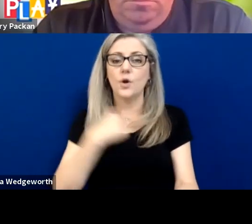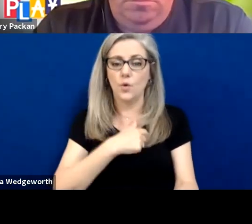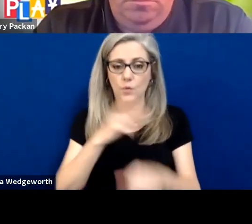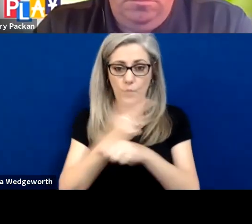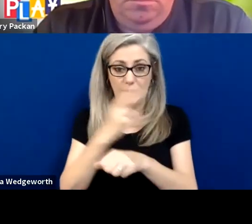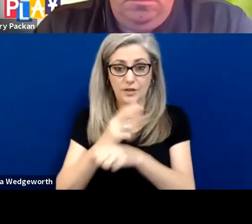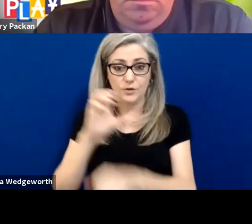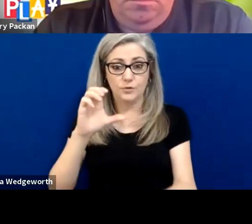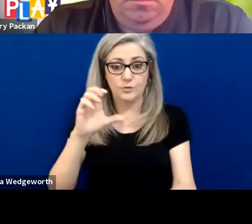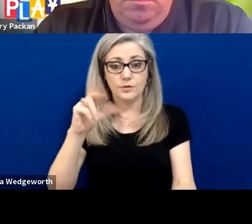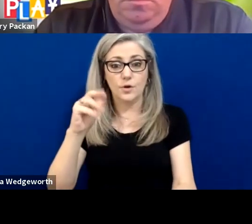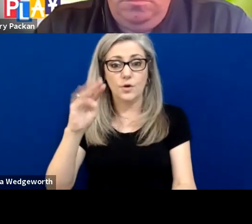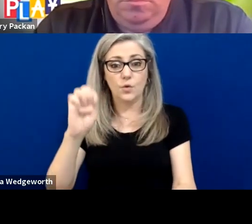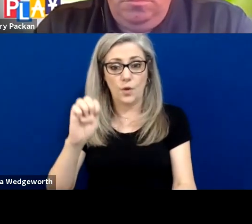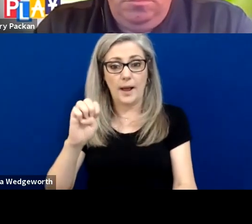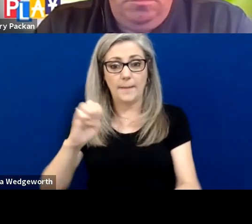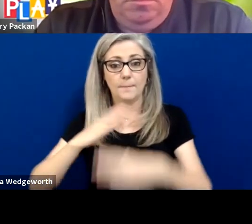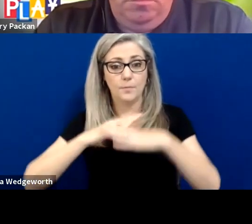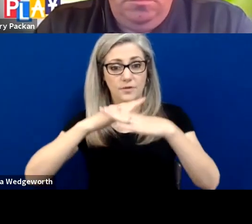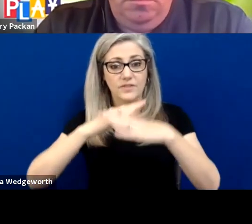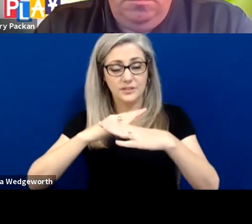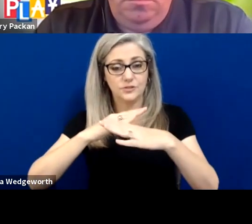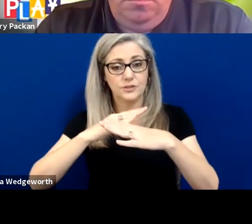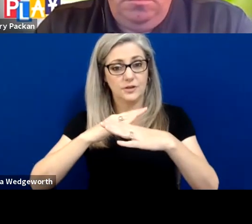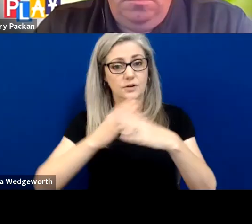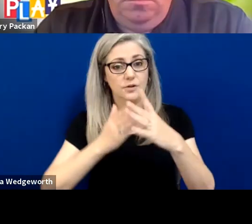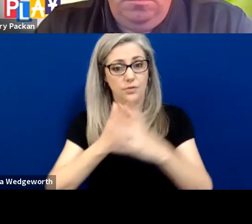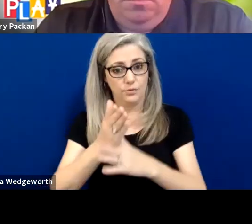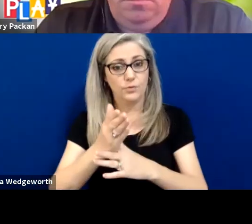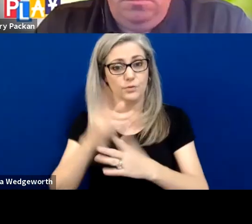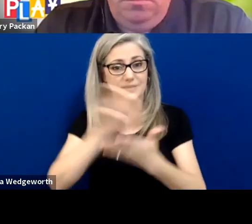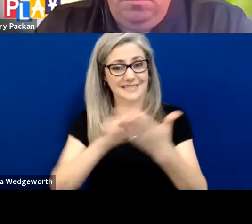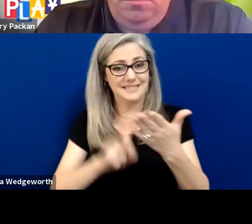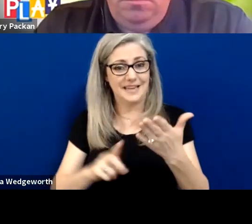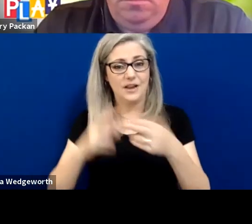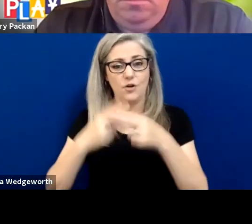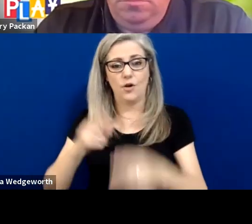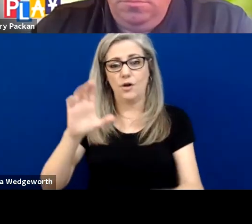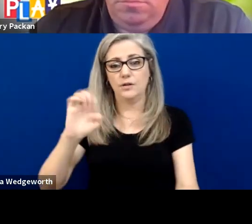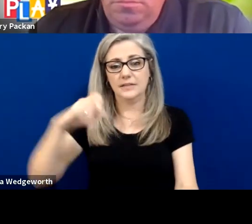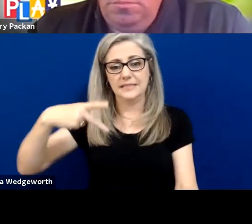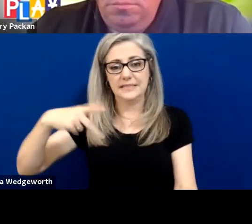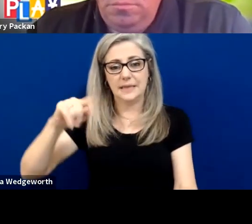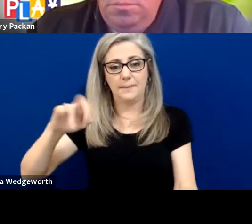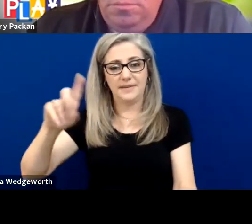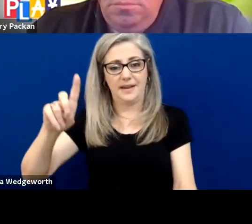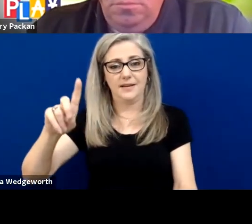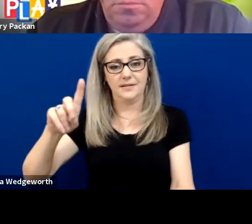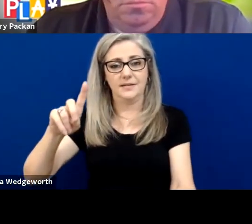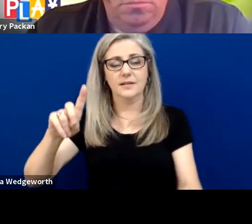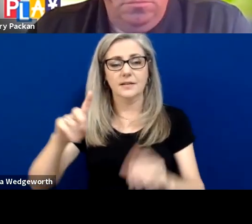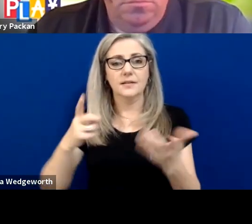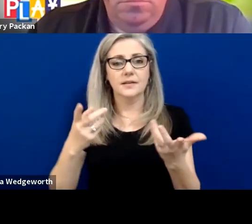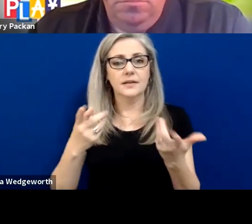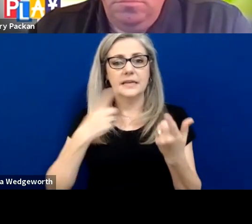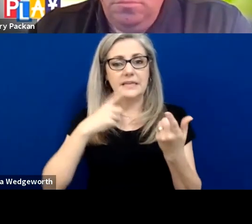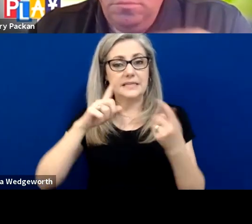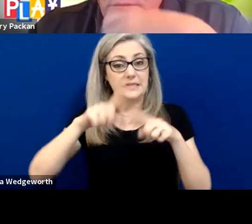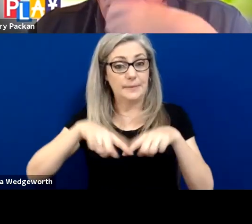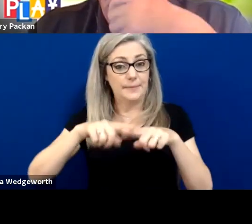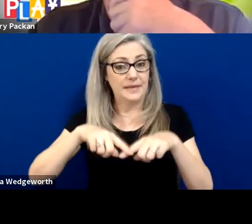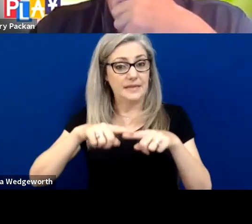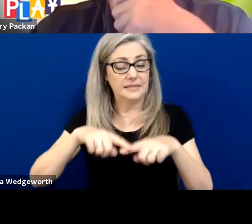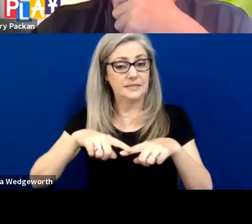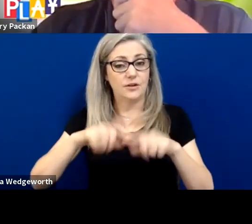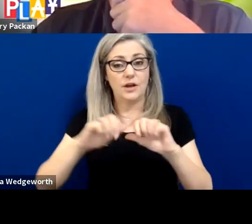design. It's called CEPTED. And it really has to do with how low vegetation or